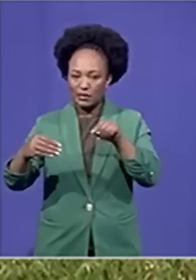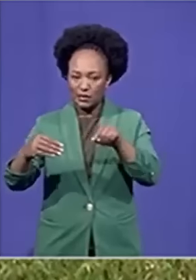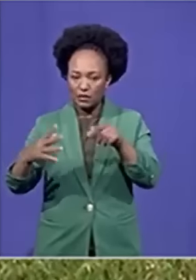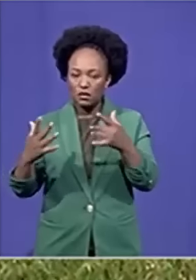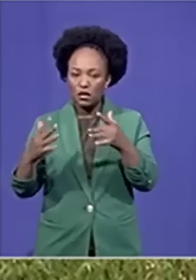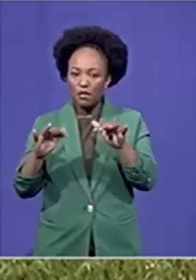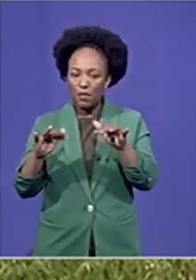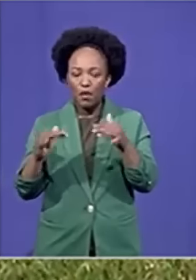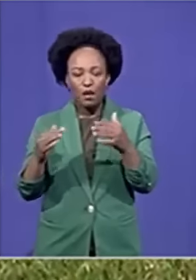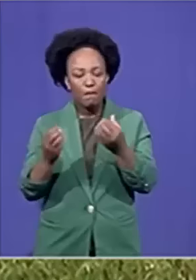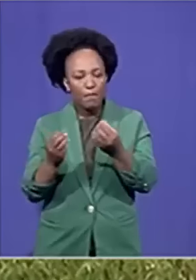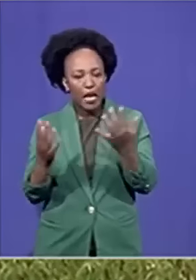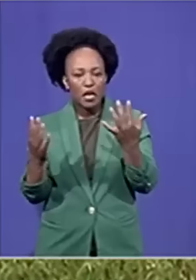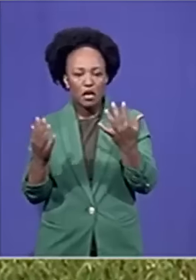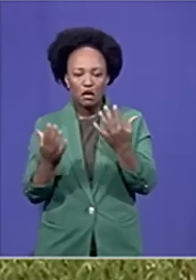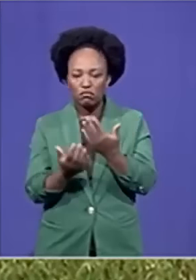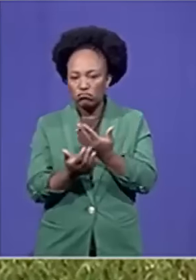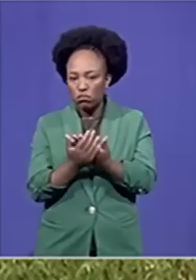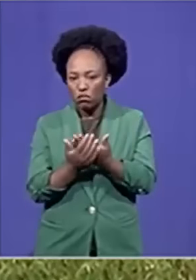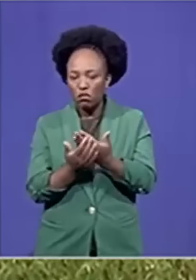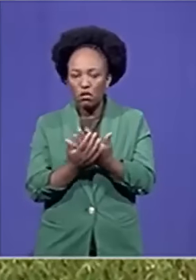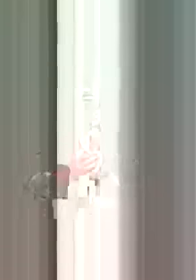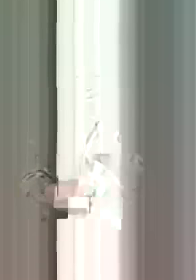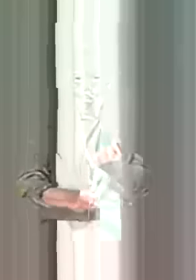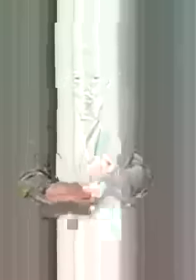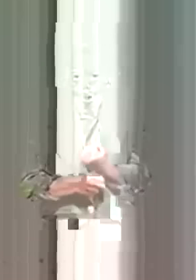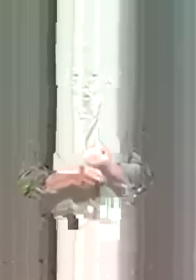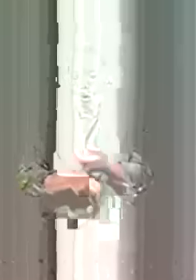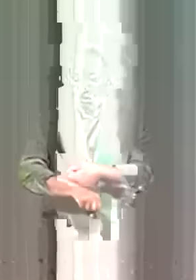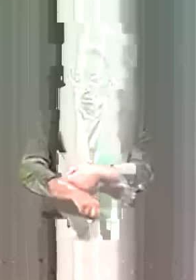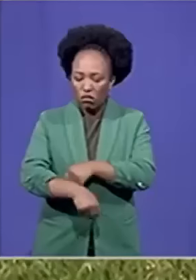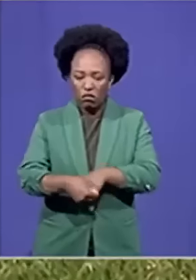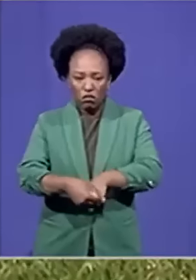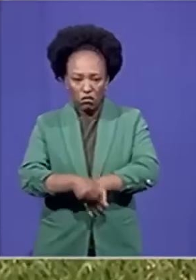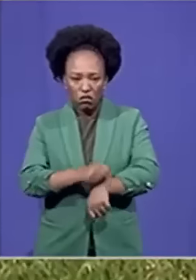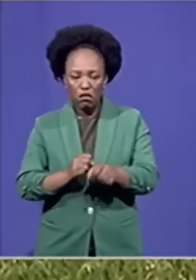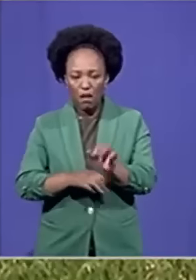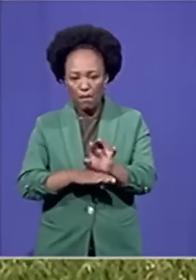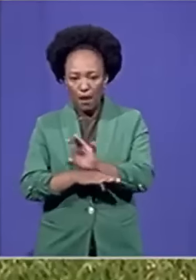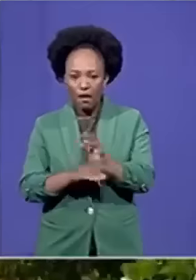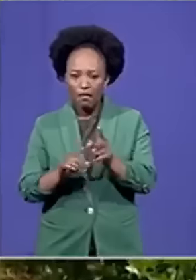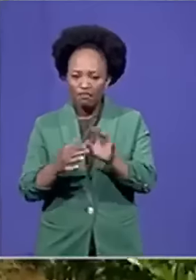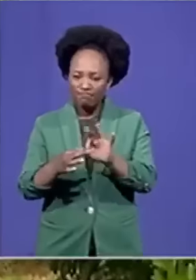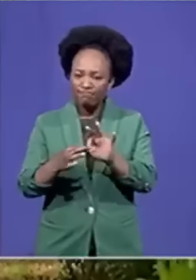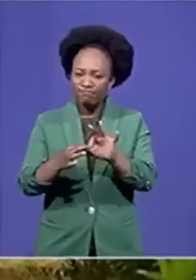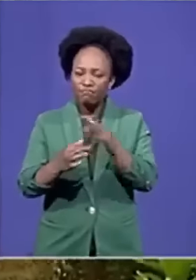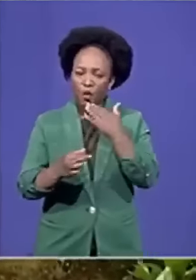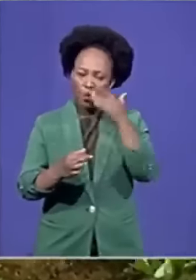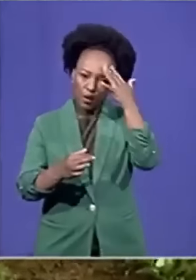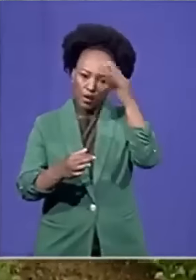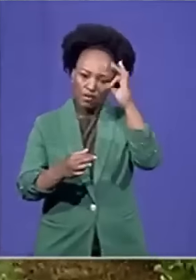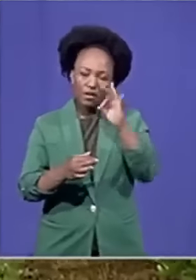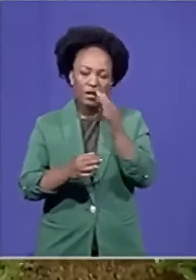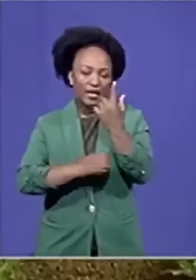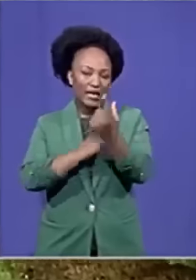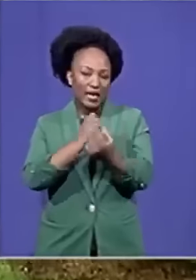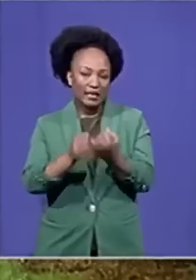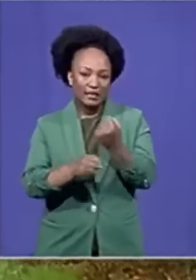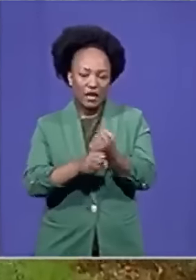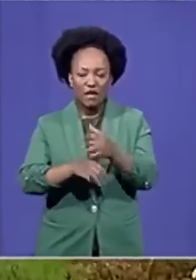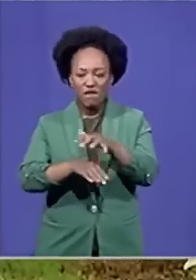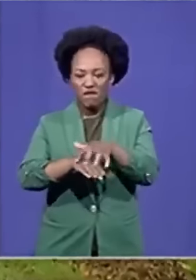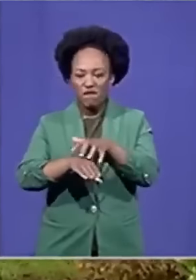it possible, a lot of hard work, planning and commitment from government side. Mo ngwageng o tlang balemi ba